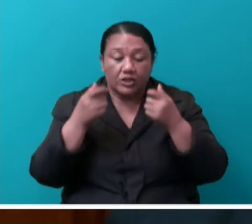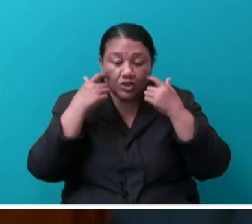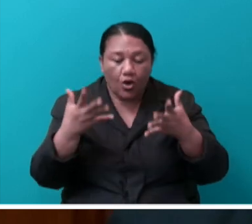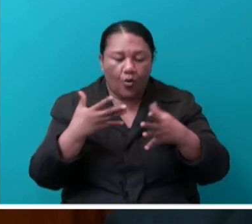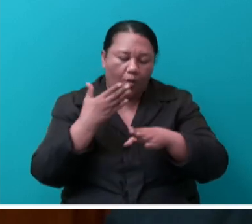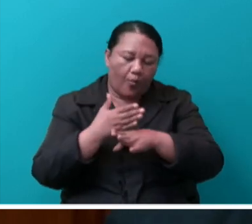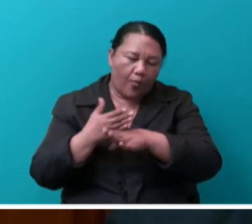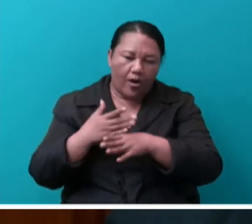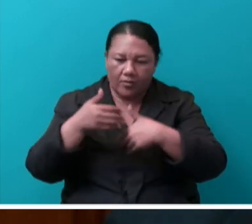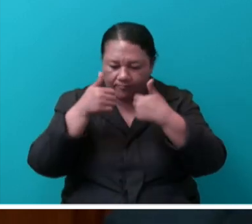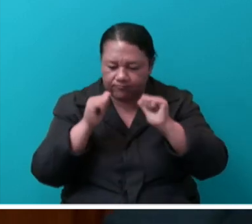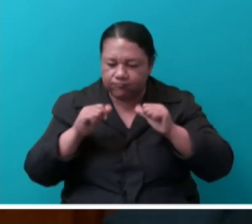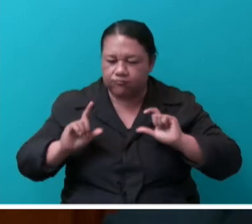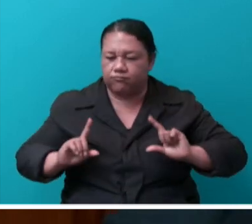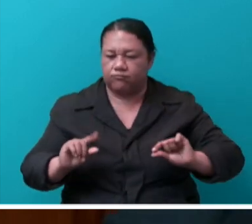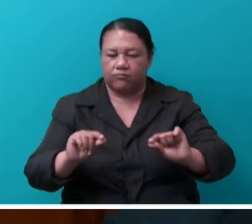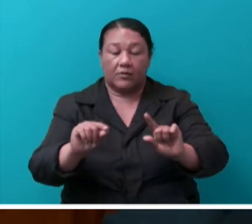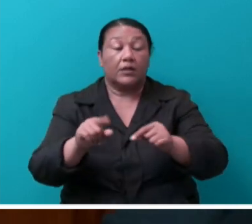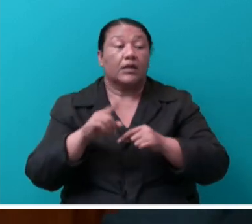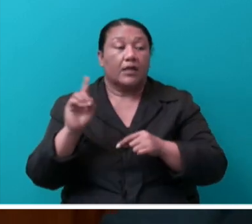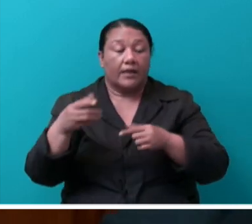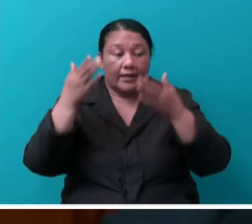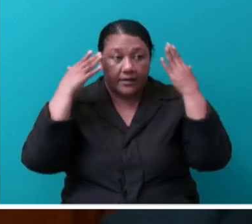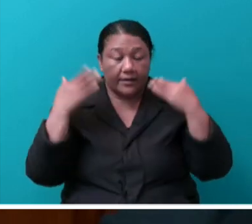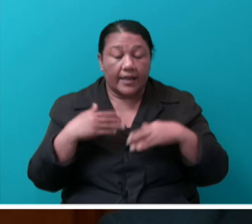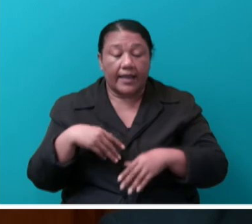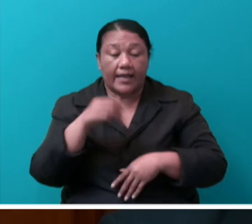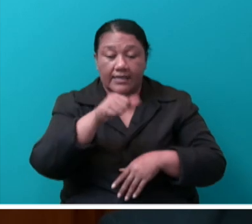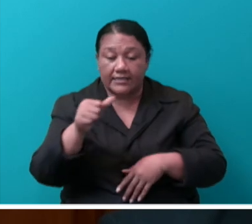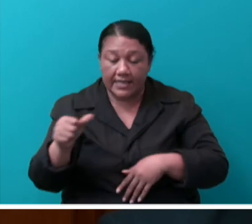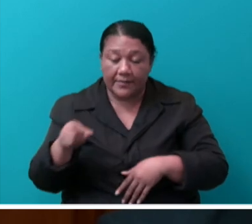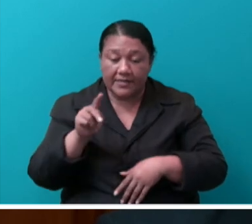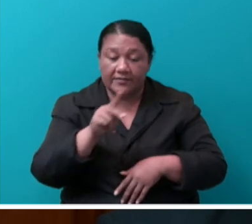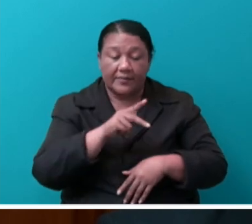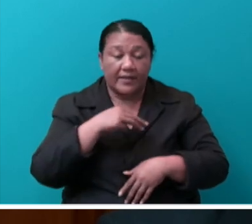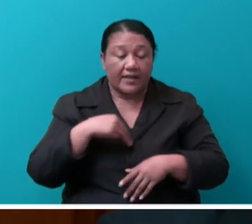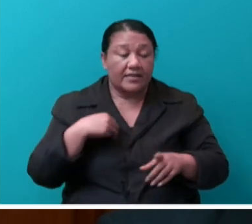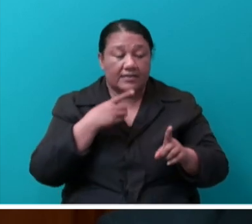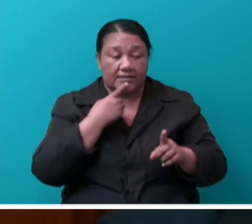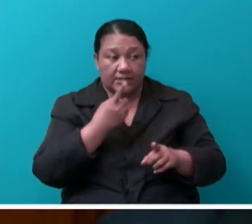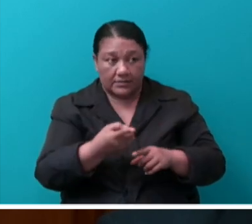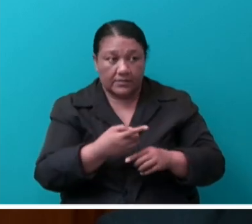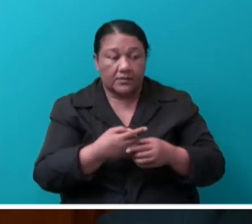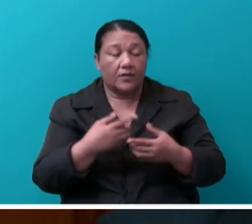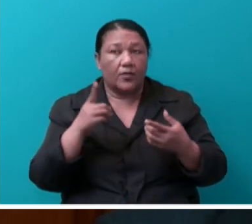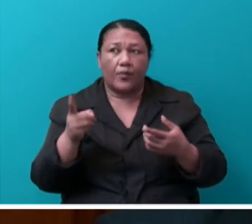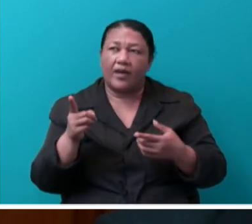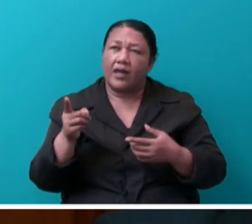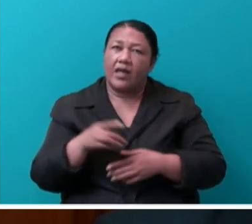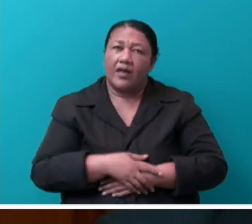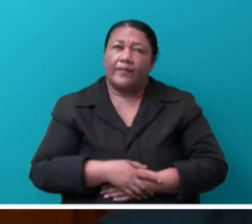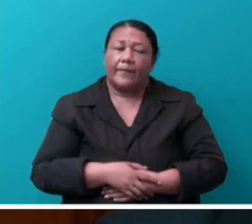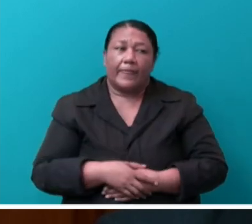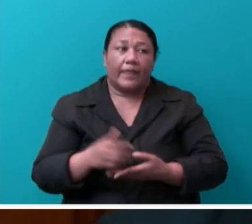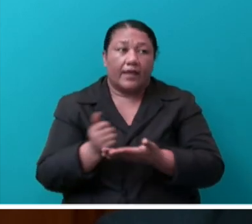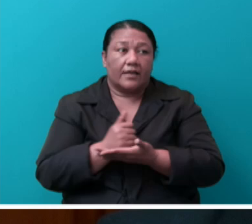Honorable Speaker, the Asia-Pacific Ministerial Conference on the review of Beijing Platform for Action has